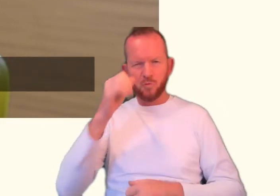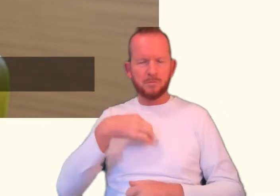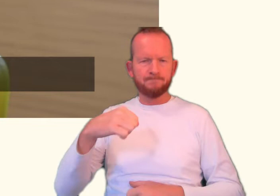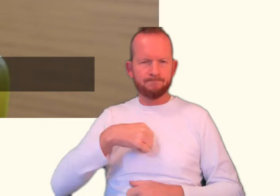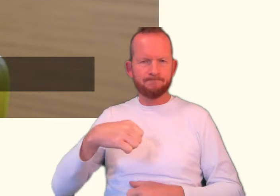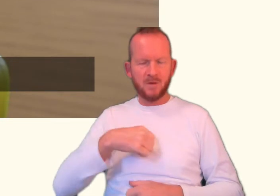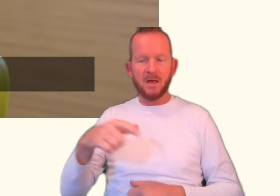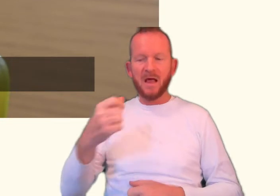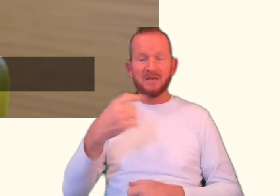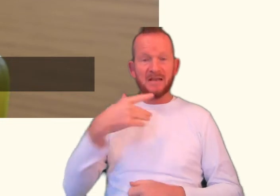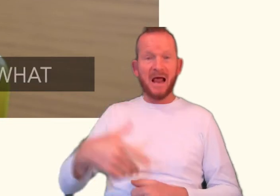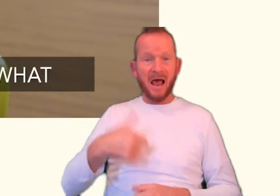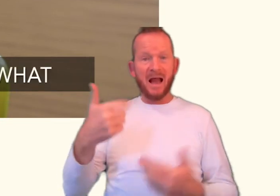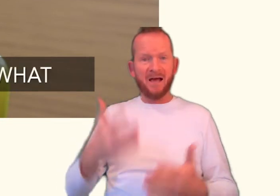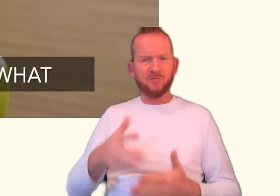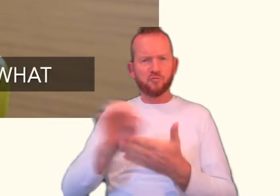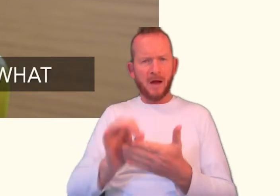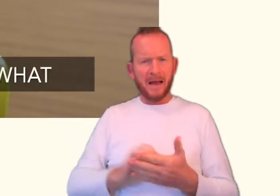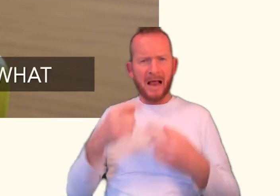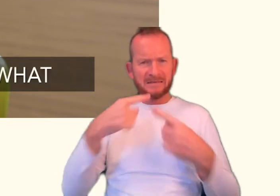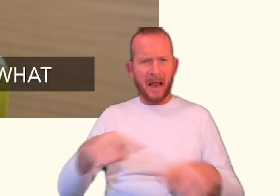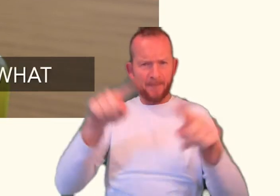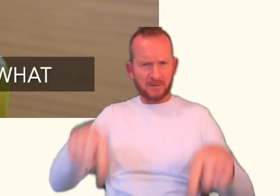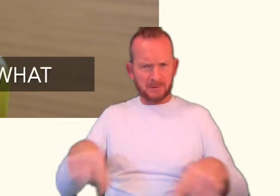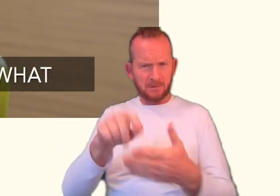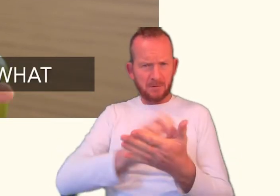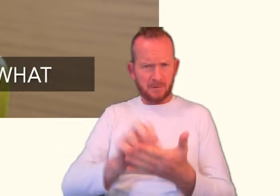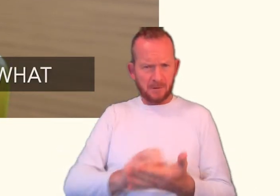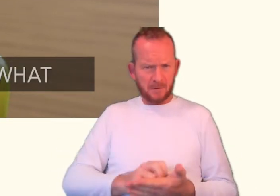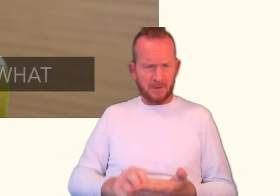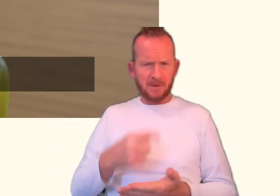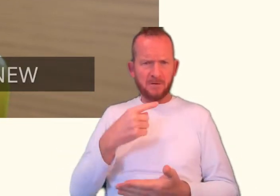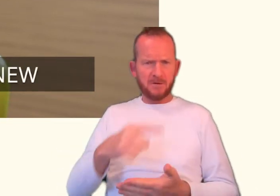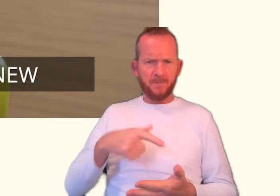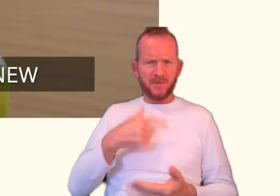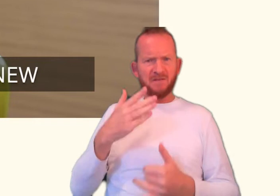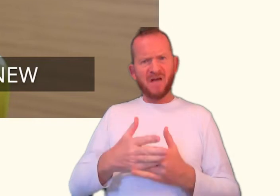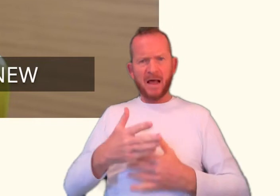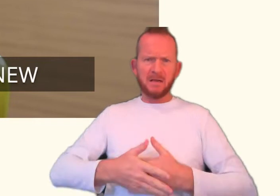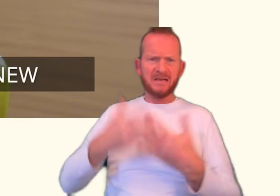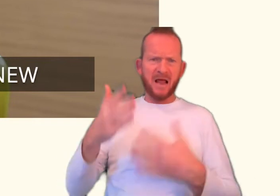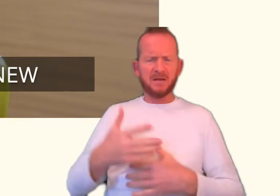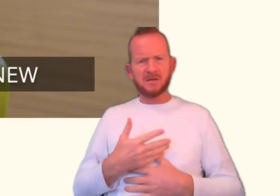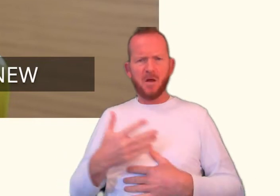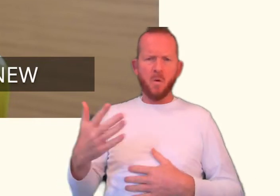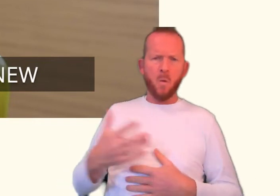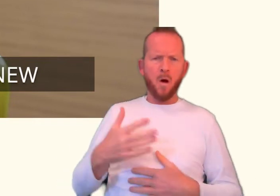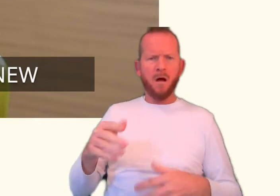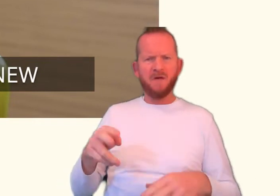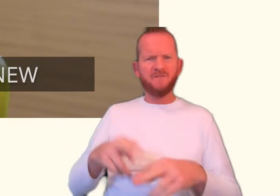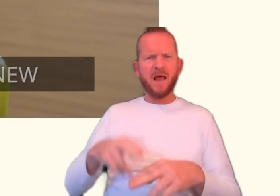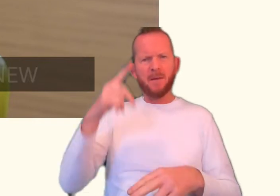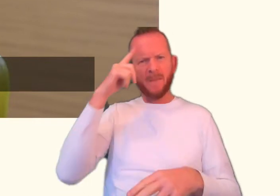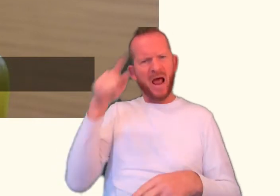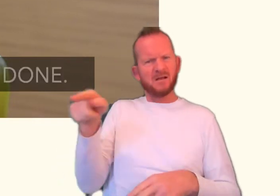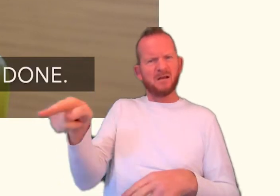like, a statement to see our, you know, final days were, what frame of mind. So I wrote, and